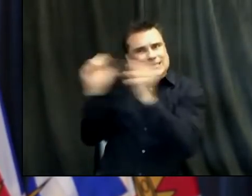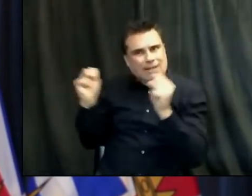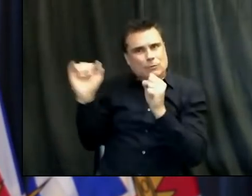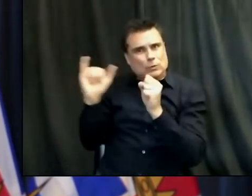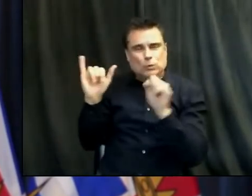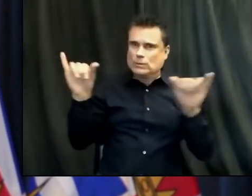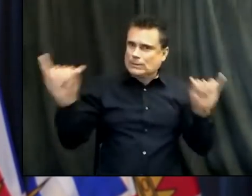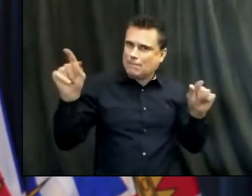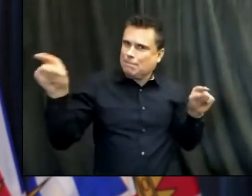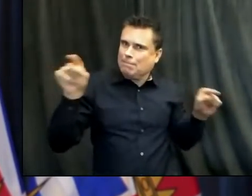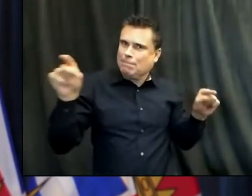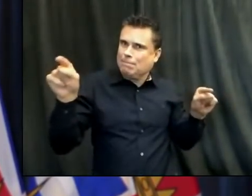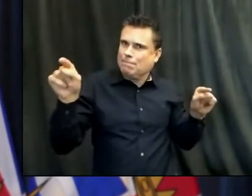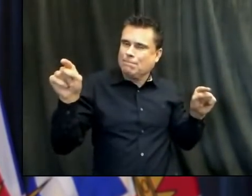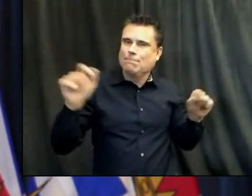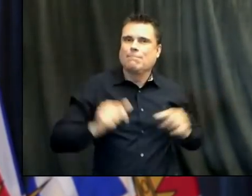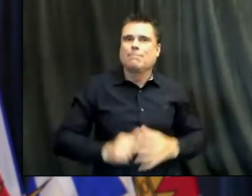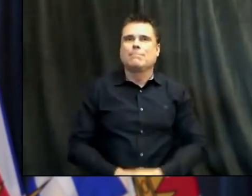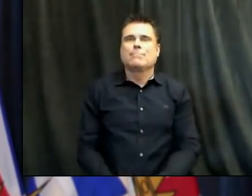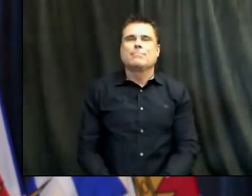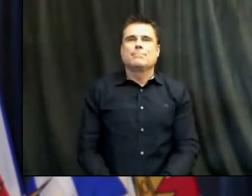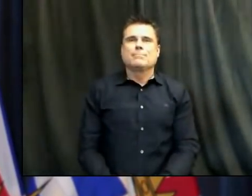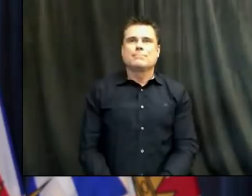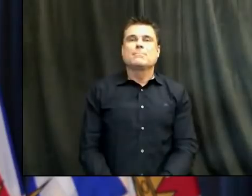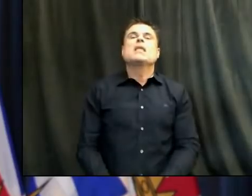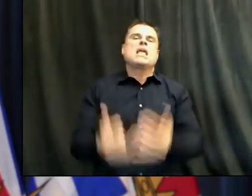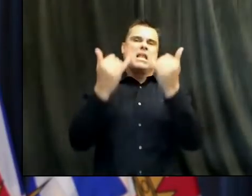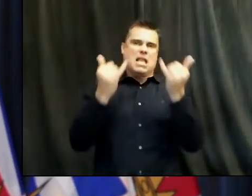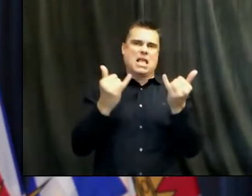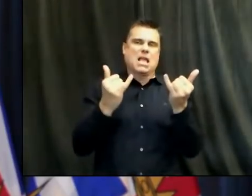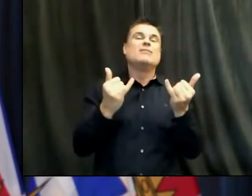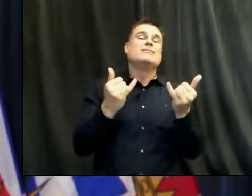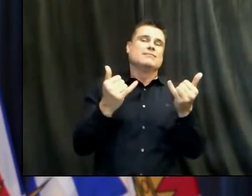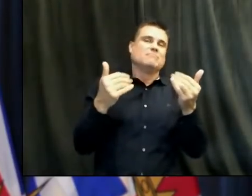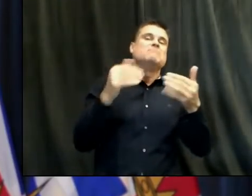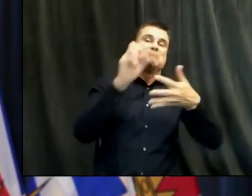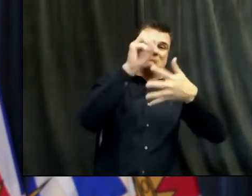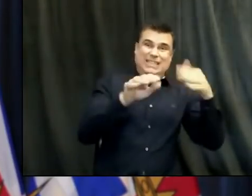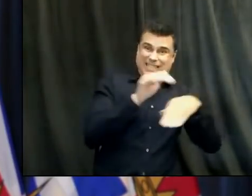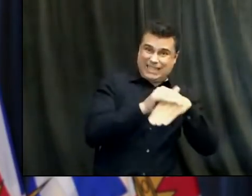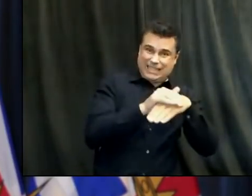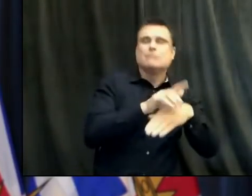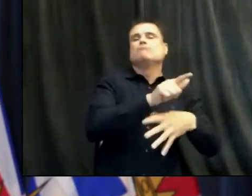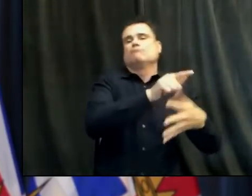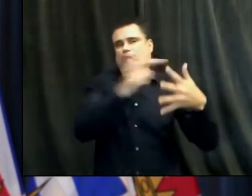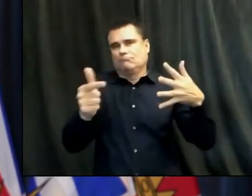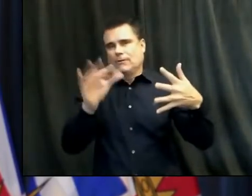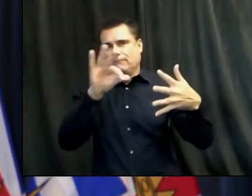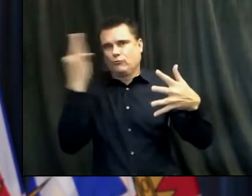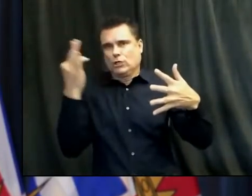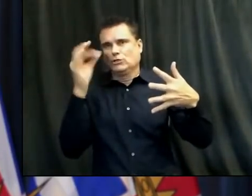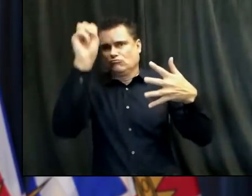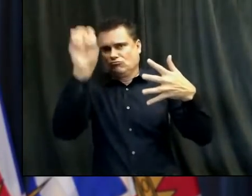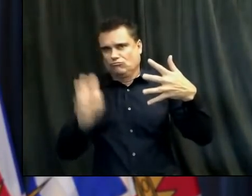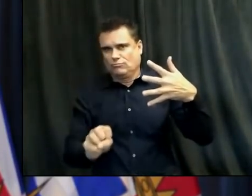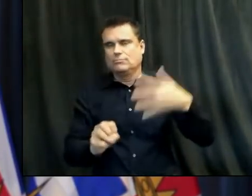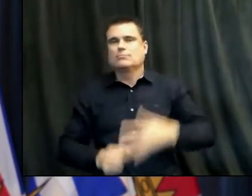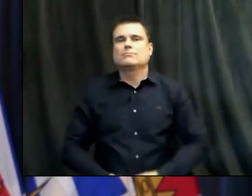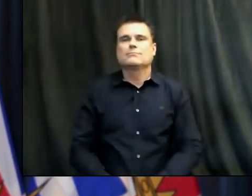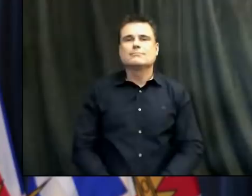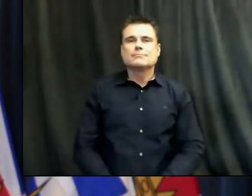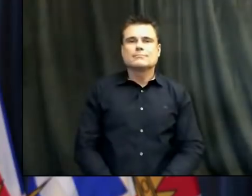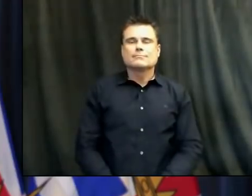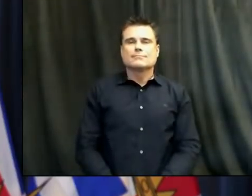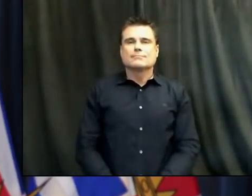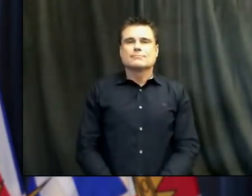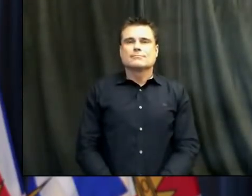of transmission, and it's a place where people absolutely have to follow COVID safety guidelines when, sadly, in